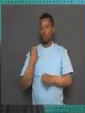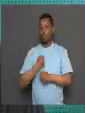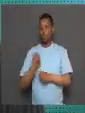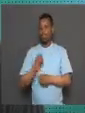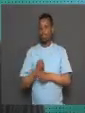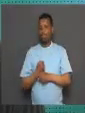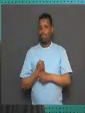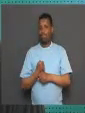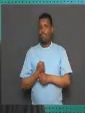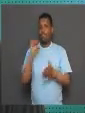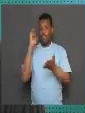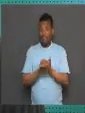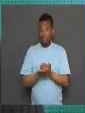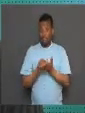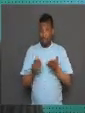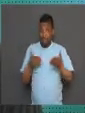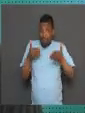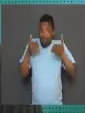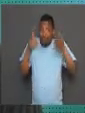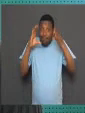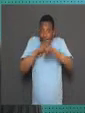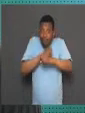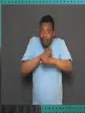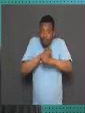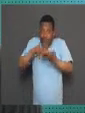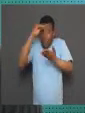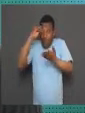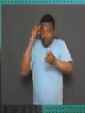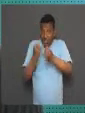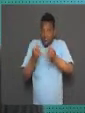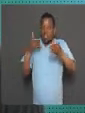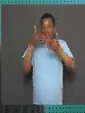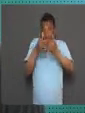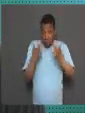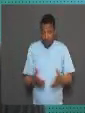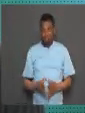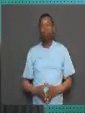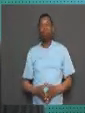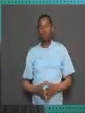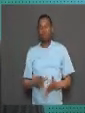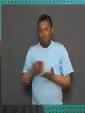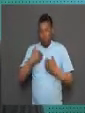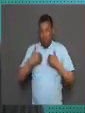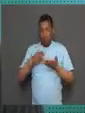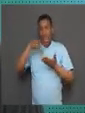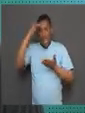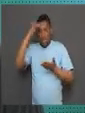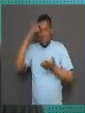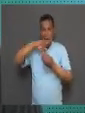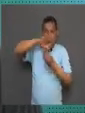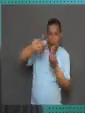Great job. That brings us to the end of today's lesson. We have